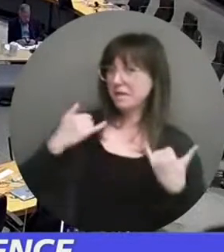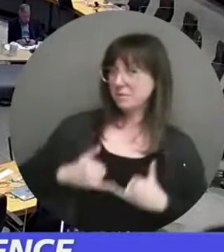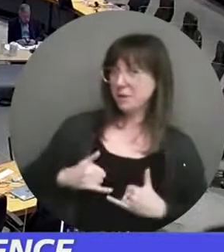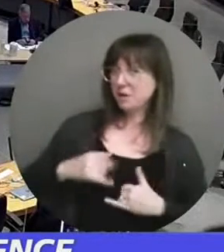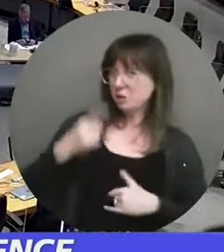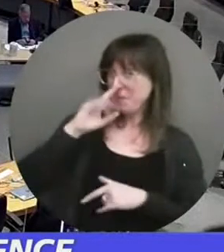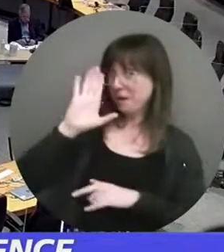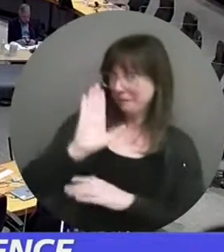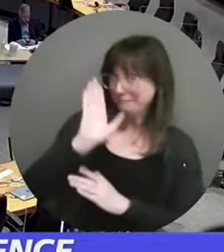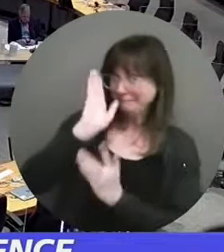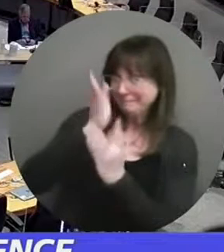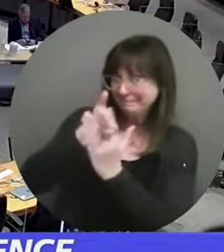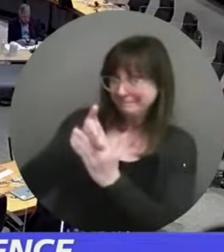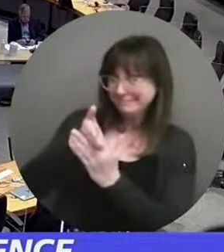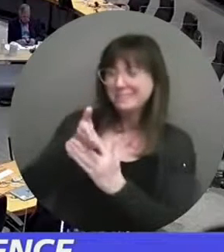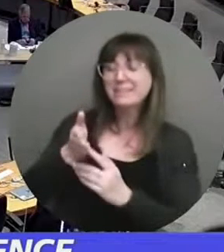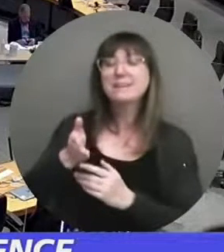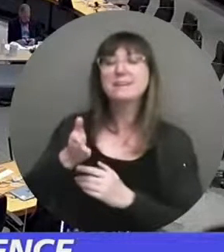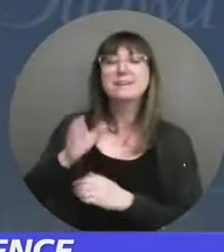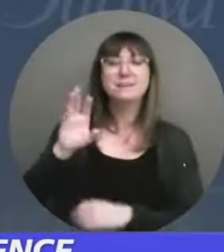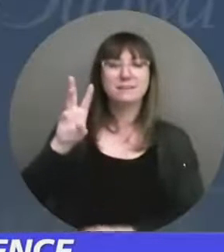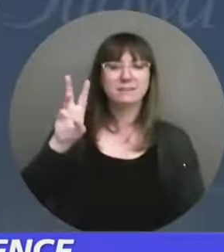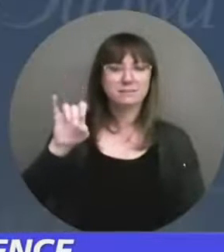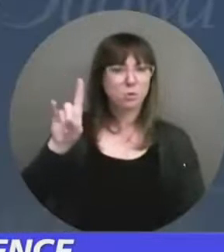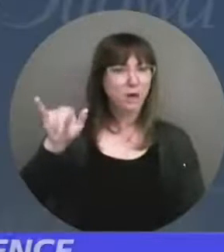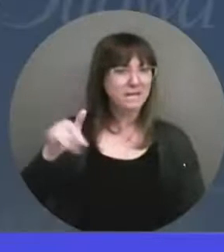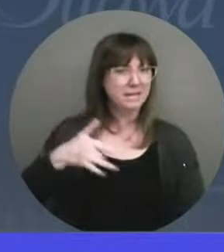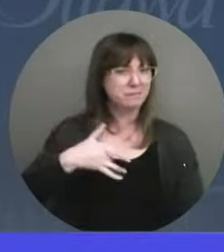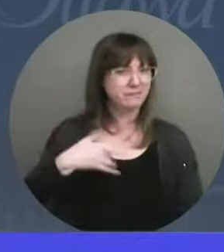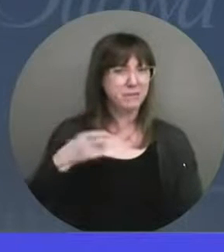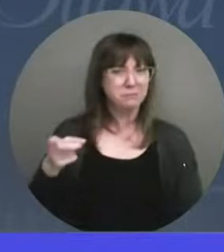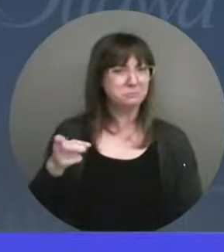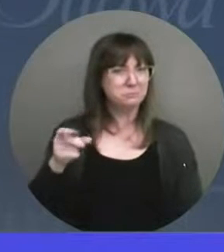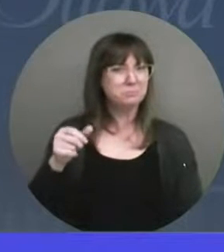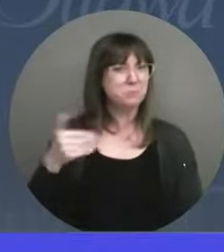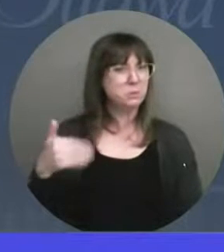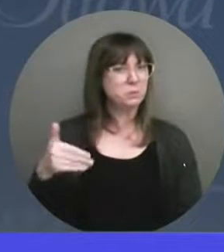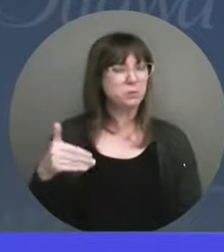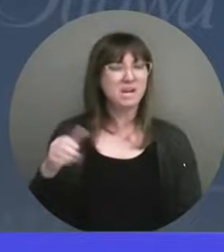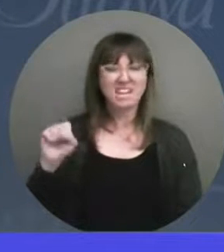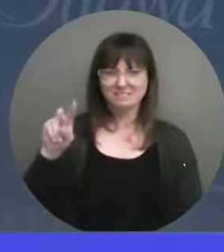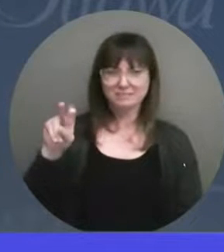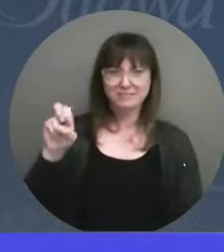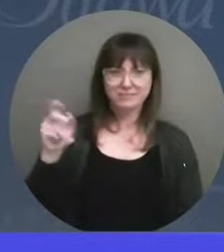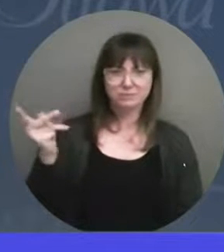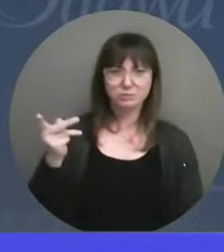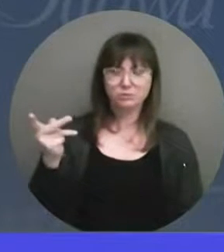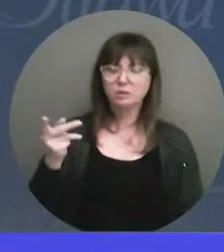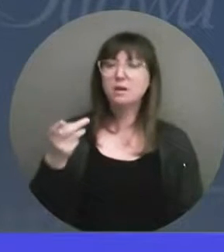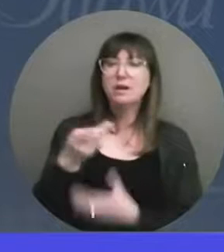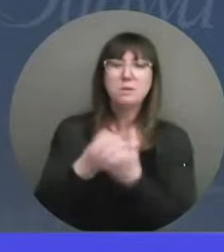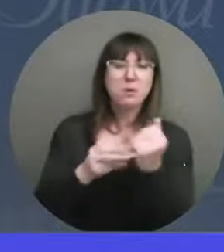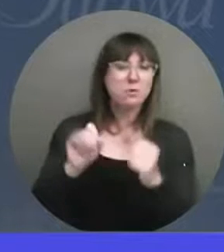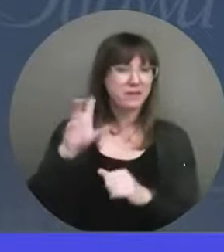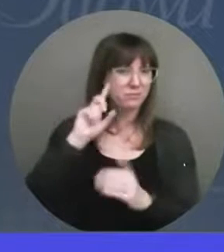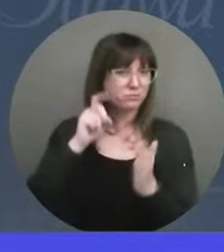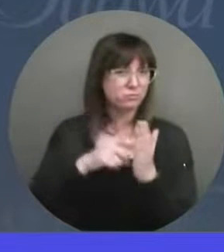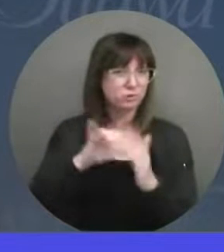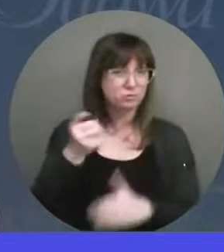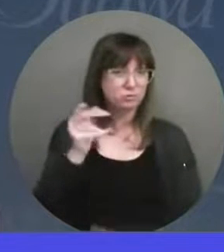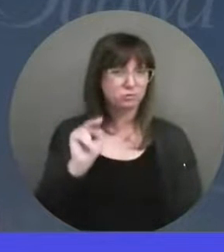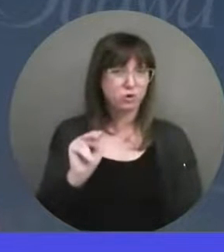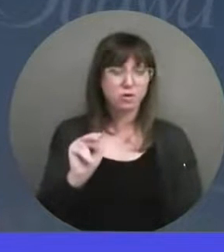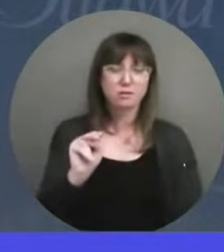think Wendy is too modest, as is Steve, but both have done a remarkable job. If you notice, John, the level